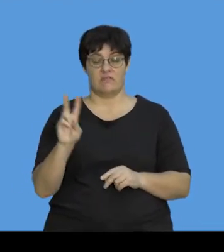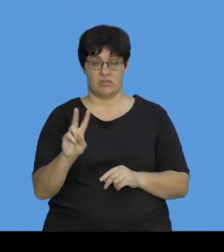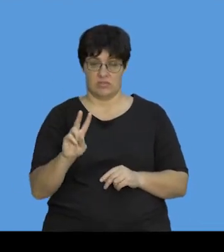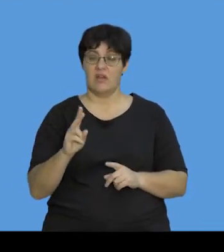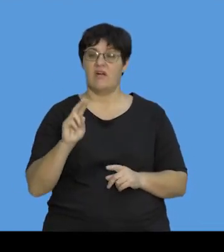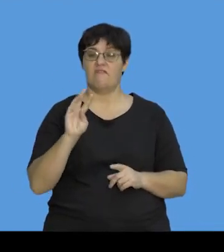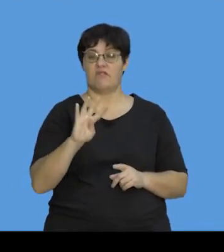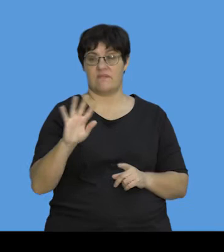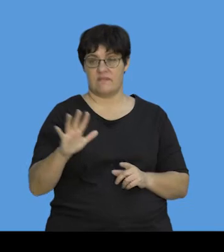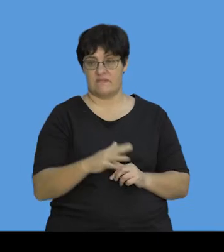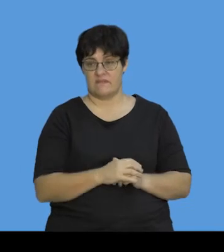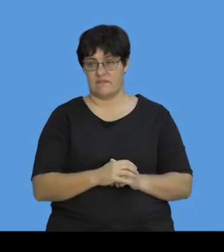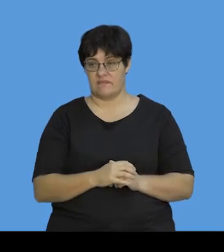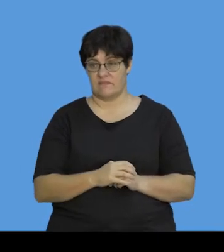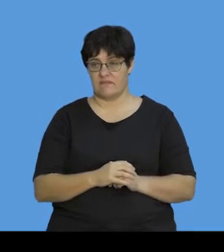45.